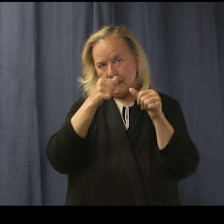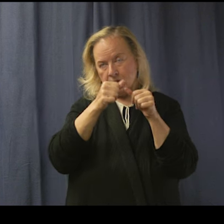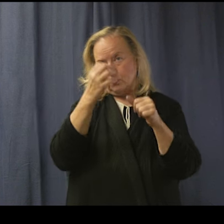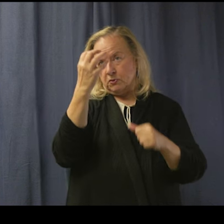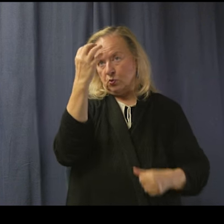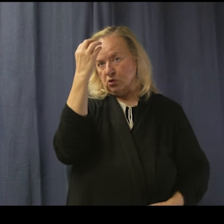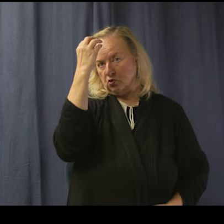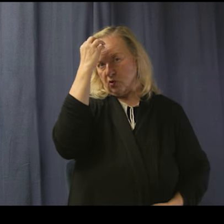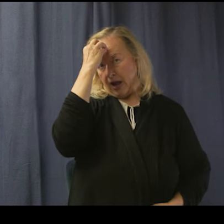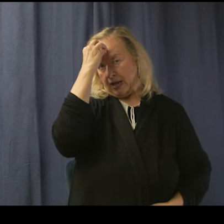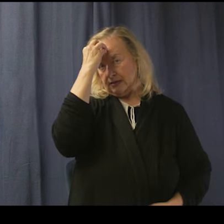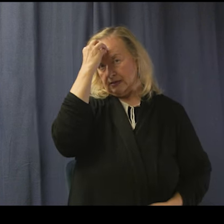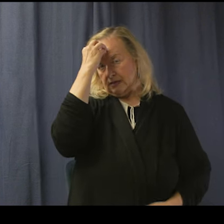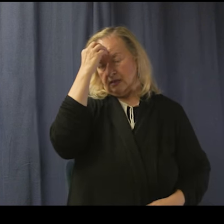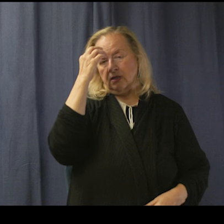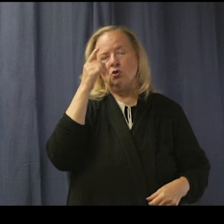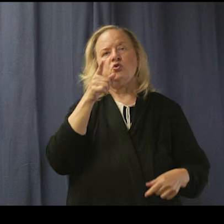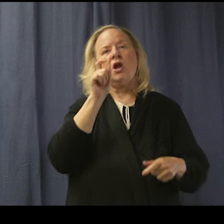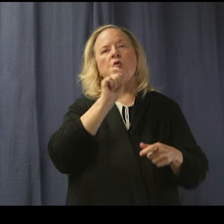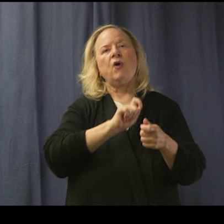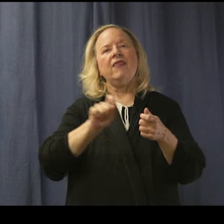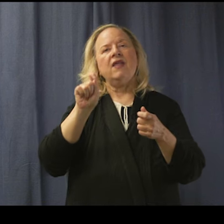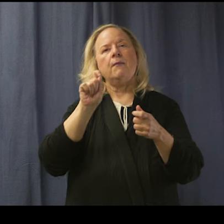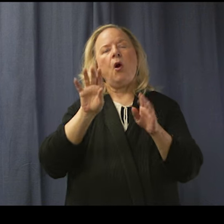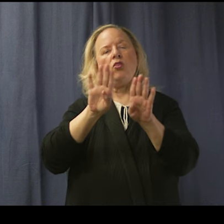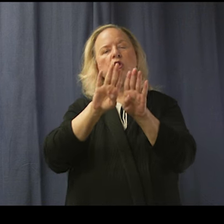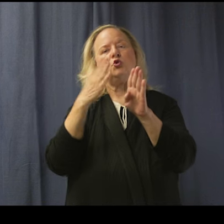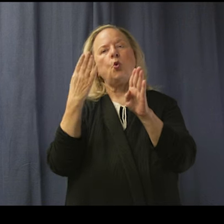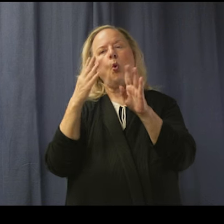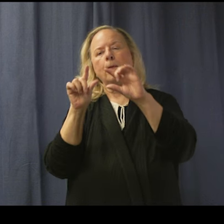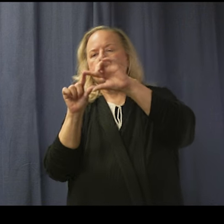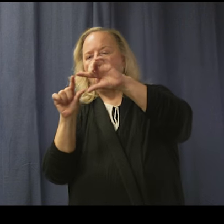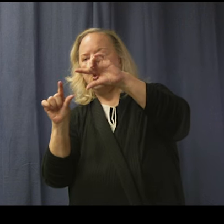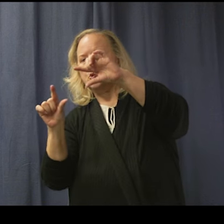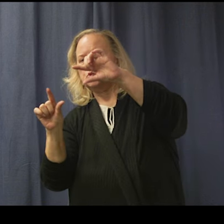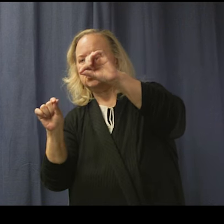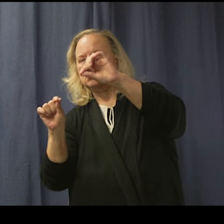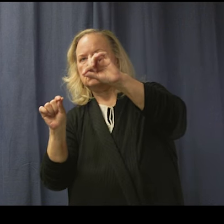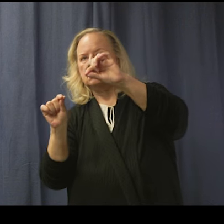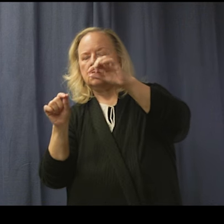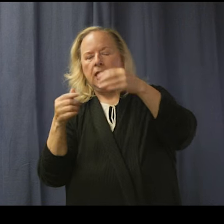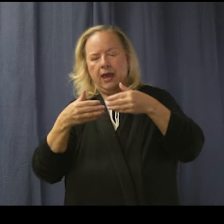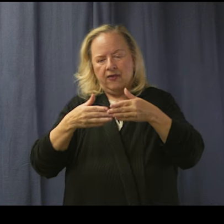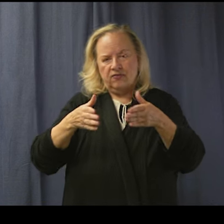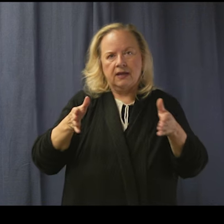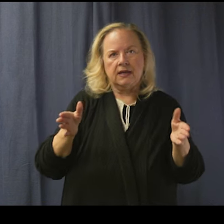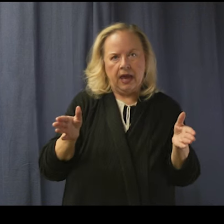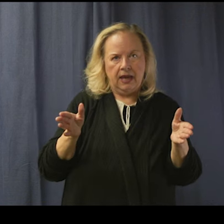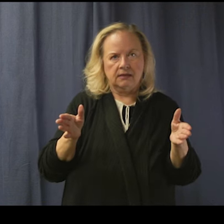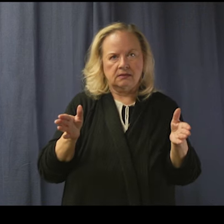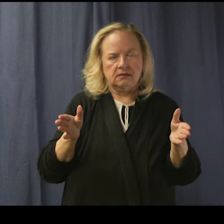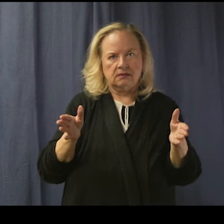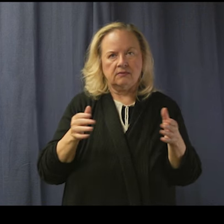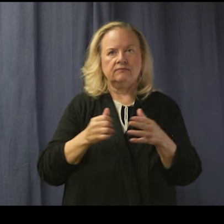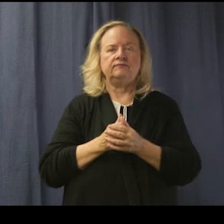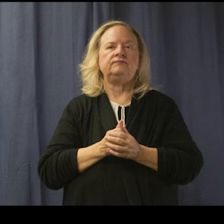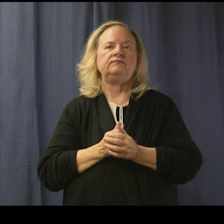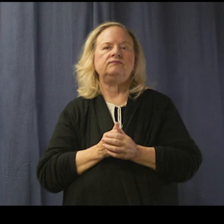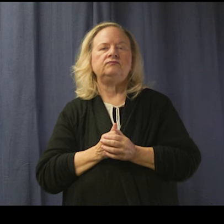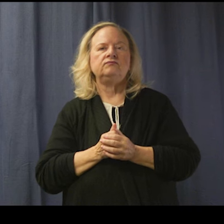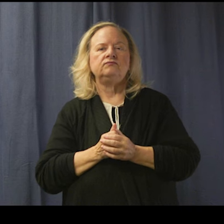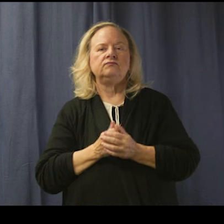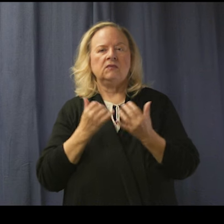a reminder between your eyes. You shall write them on the doorpost of your house and upon your